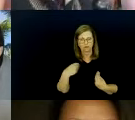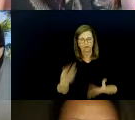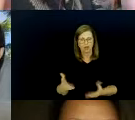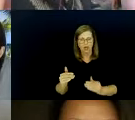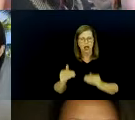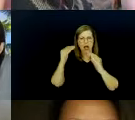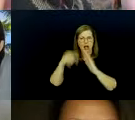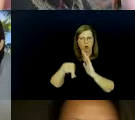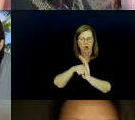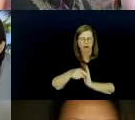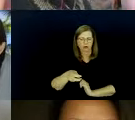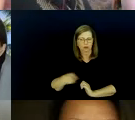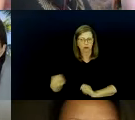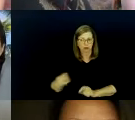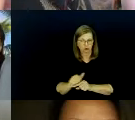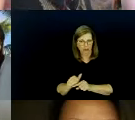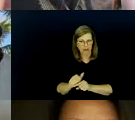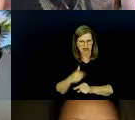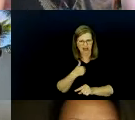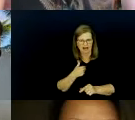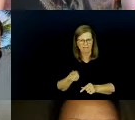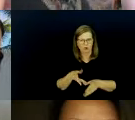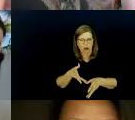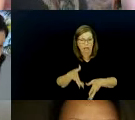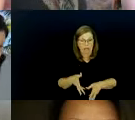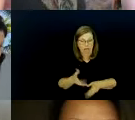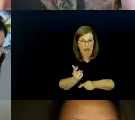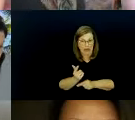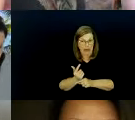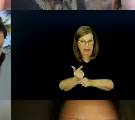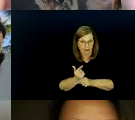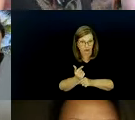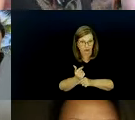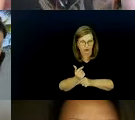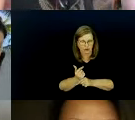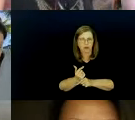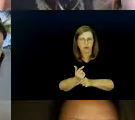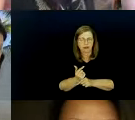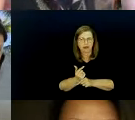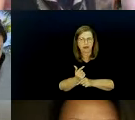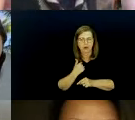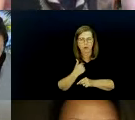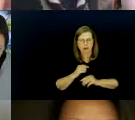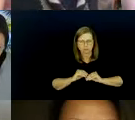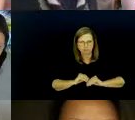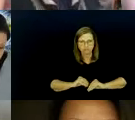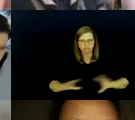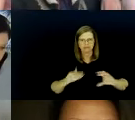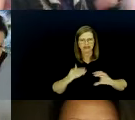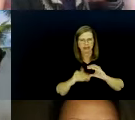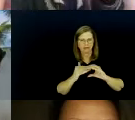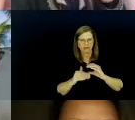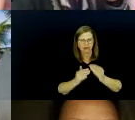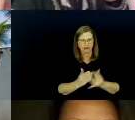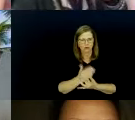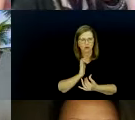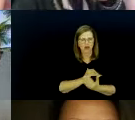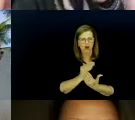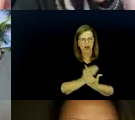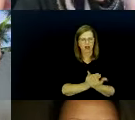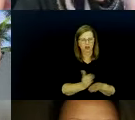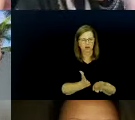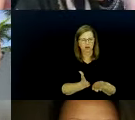transition trainings, and I had a few left over last year, and we sent out an email for the through our listserv, and I've had a